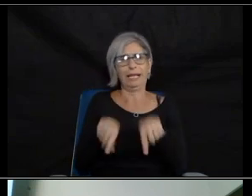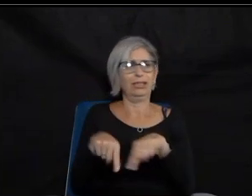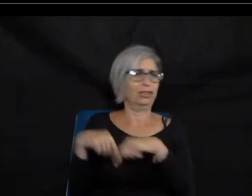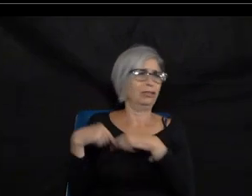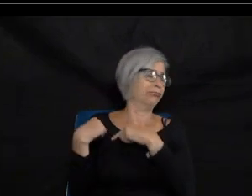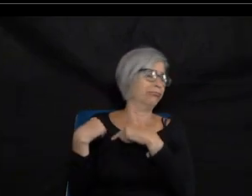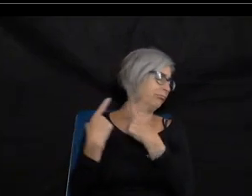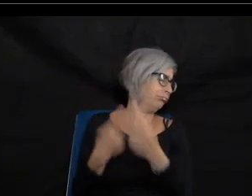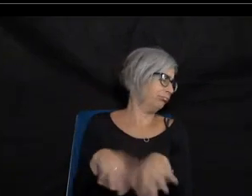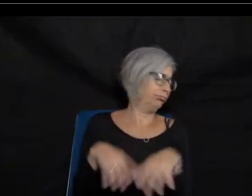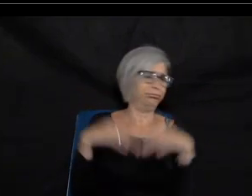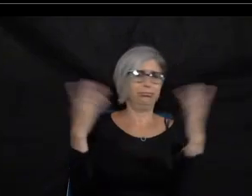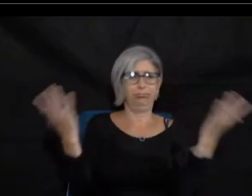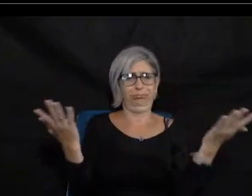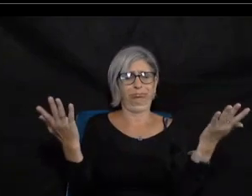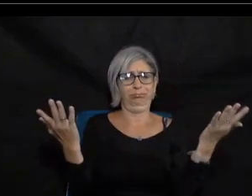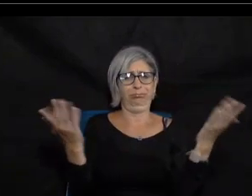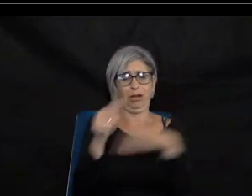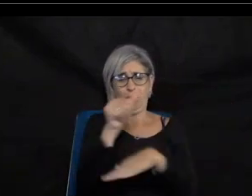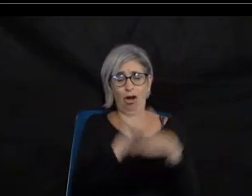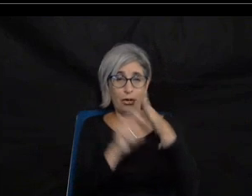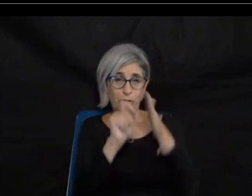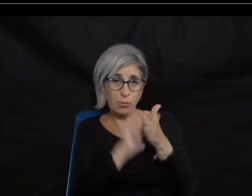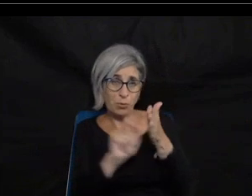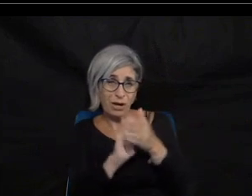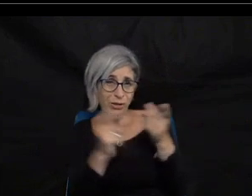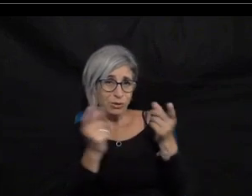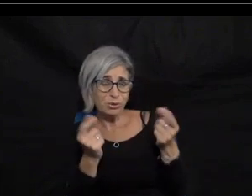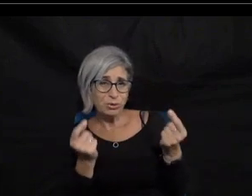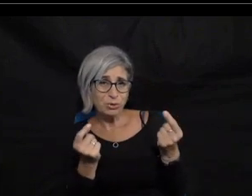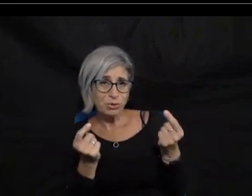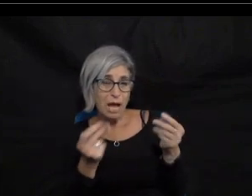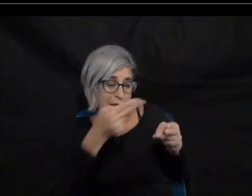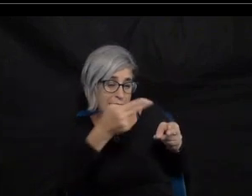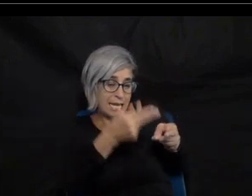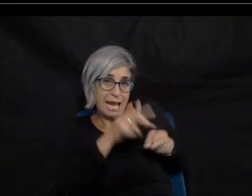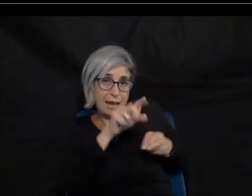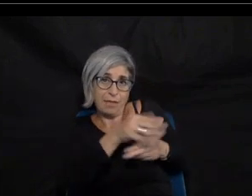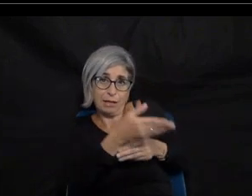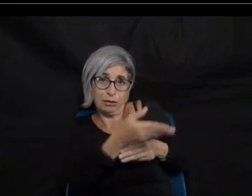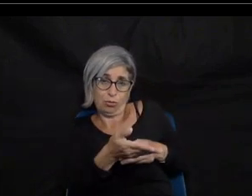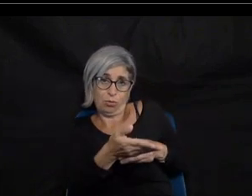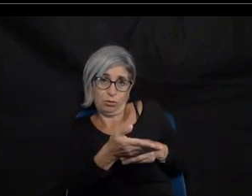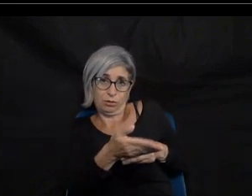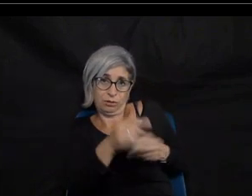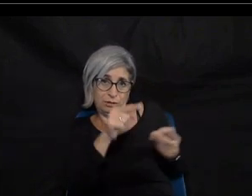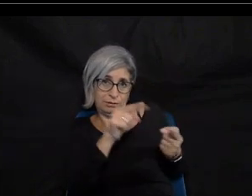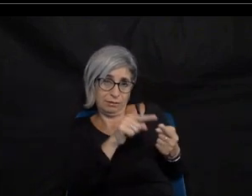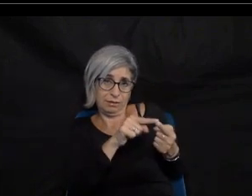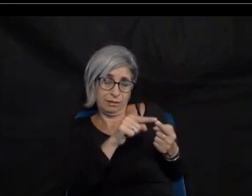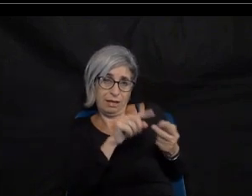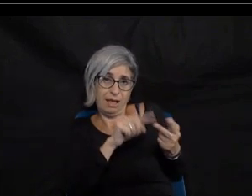in responsible underwriting, what you do is you name what that source of funds is and